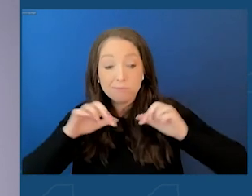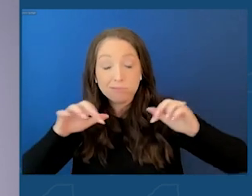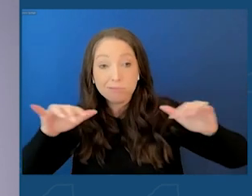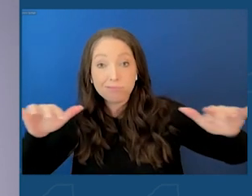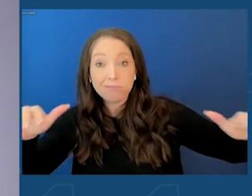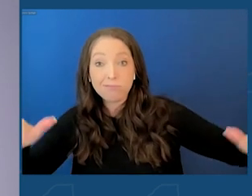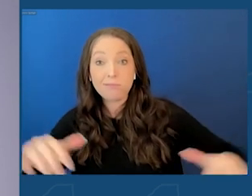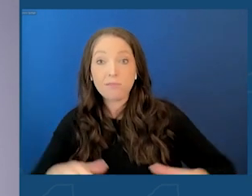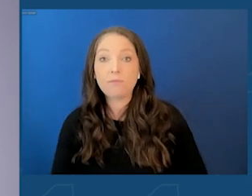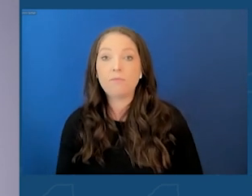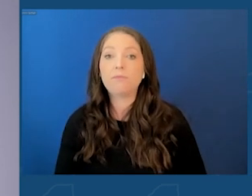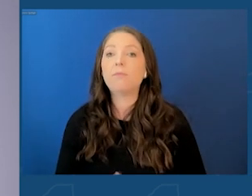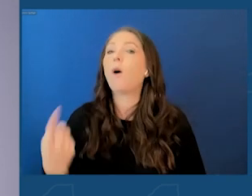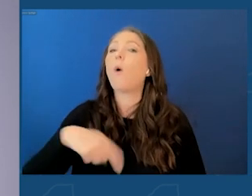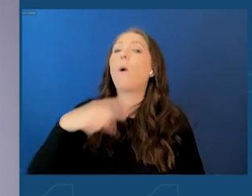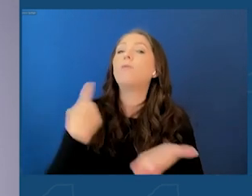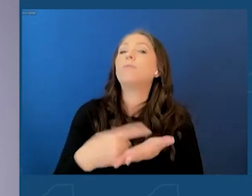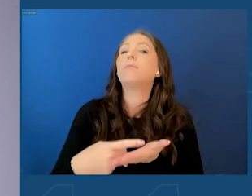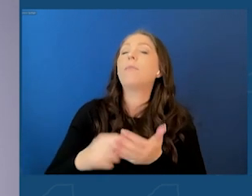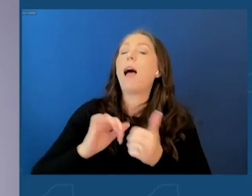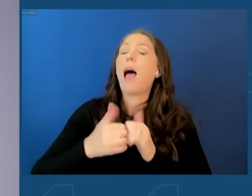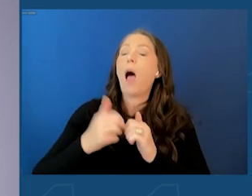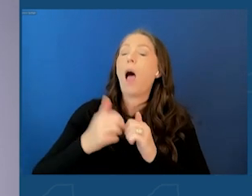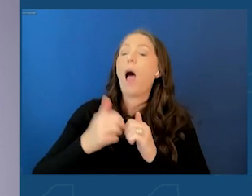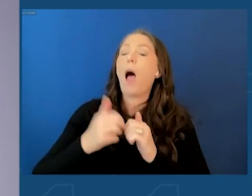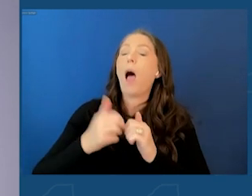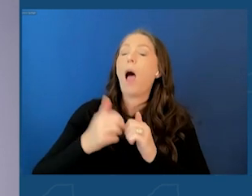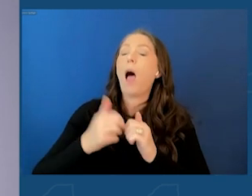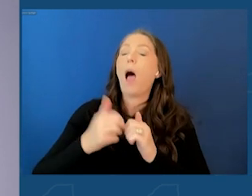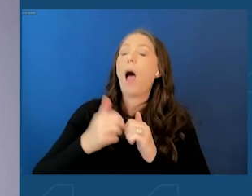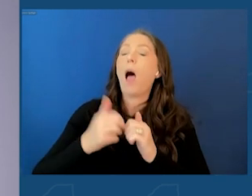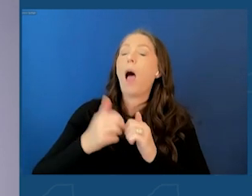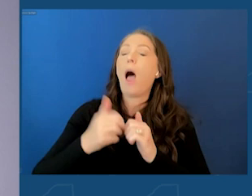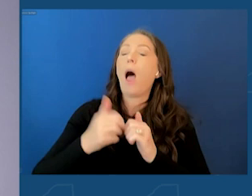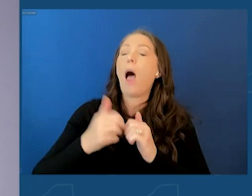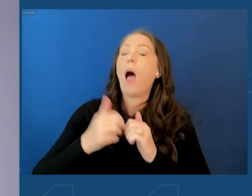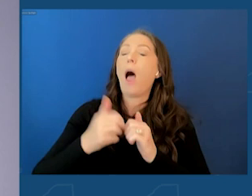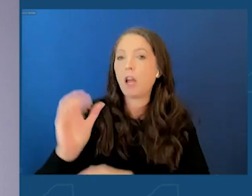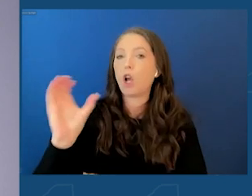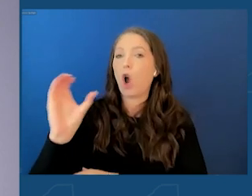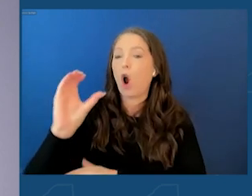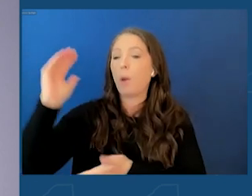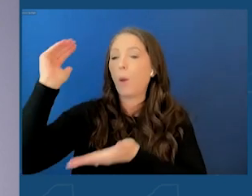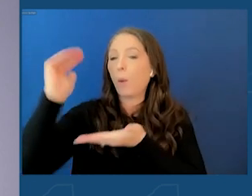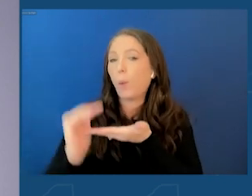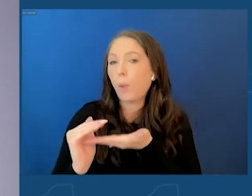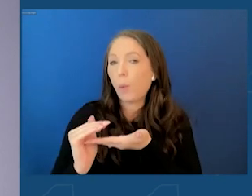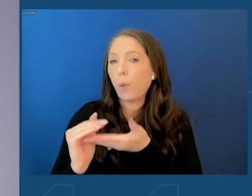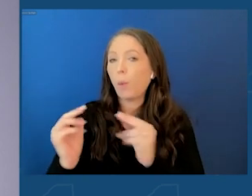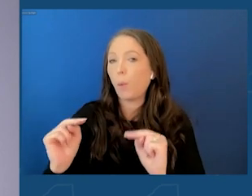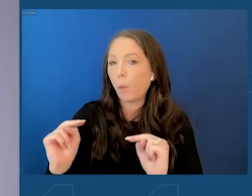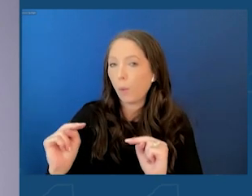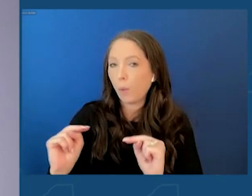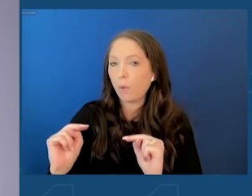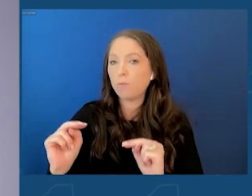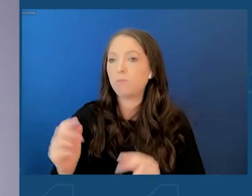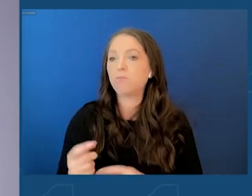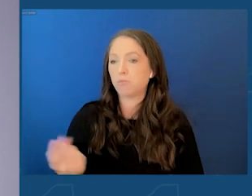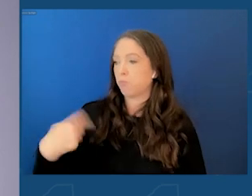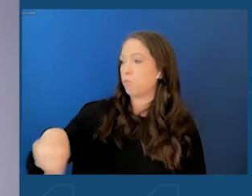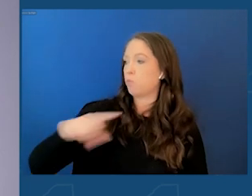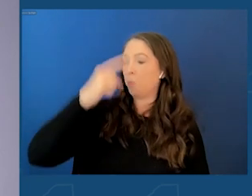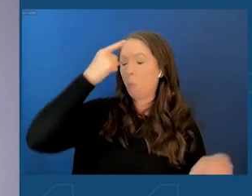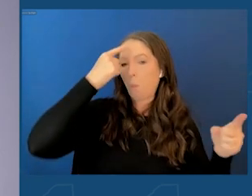buildings more energy efficient and reduce carbon emissions. And collectively, we believe that banding together, we